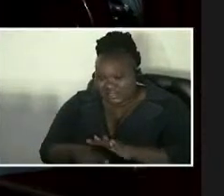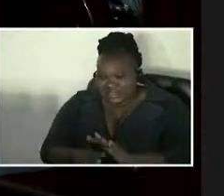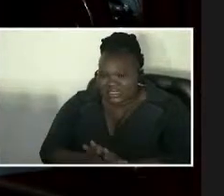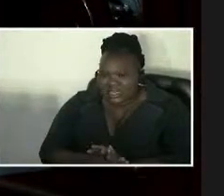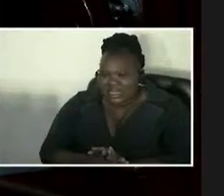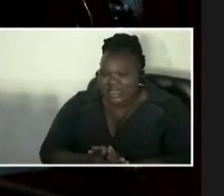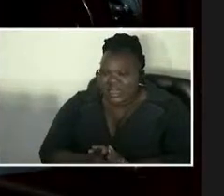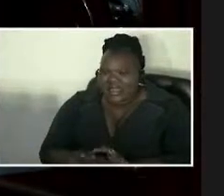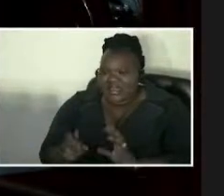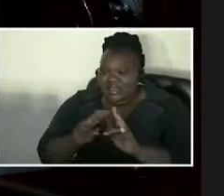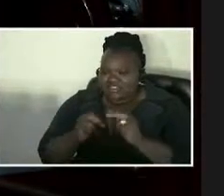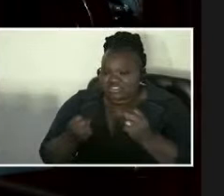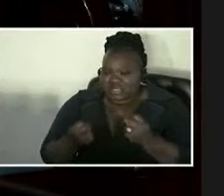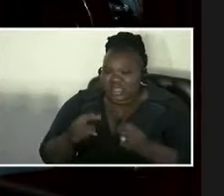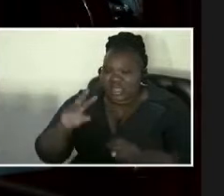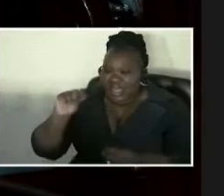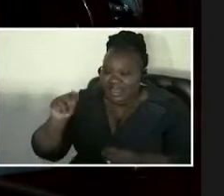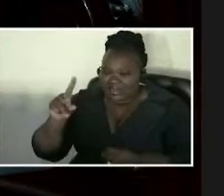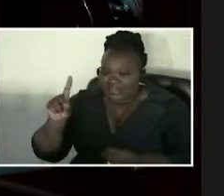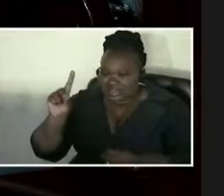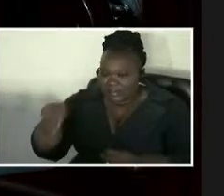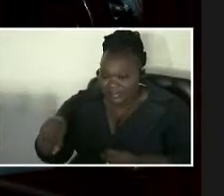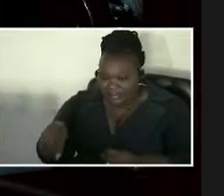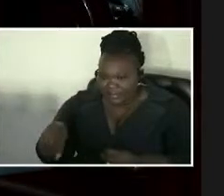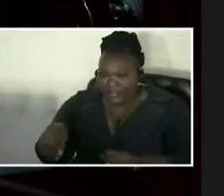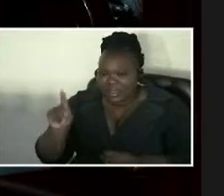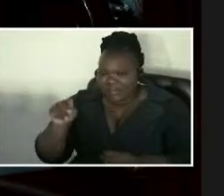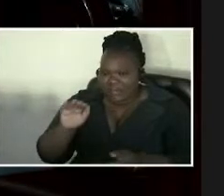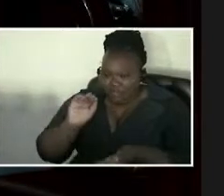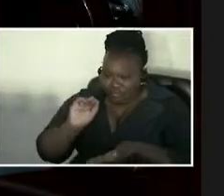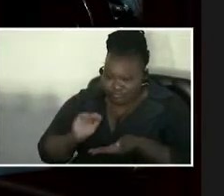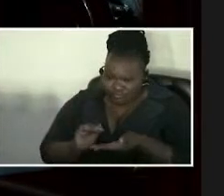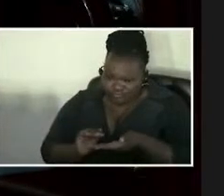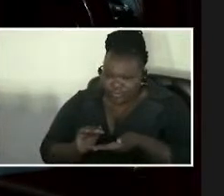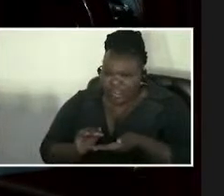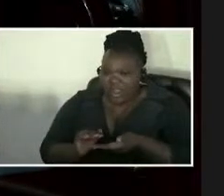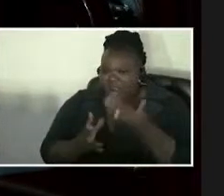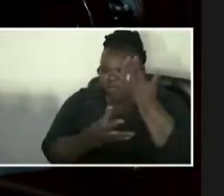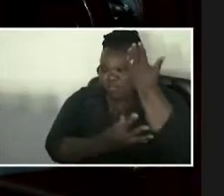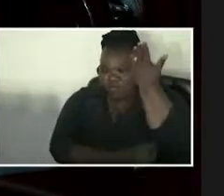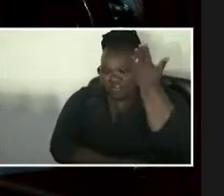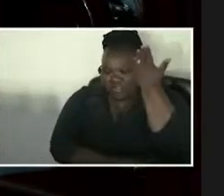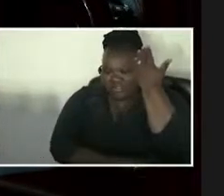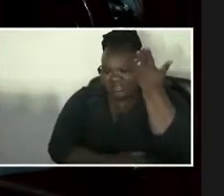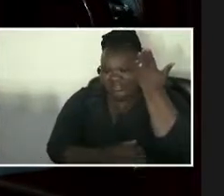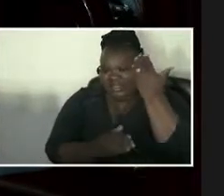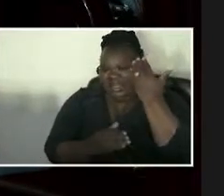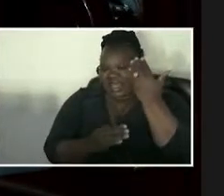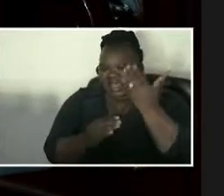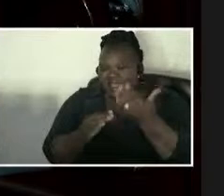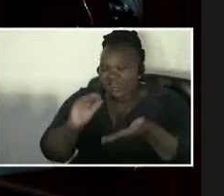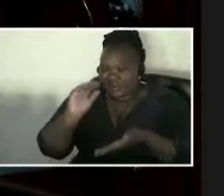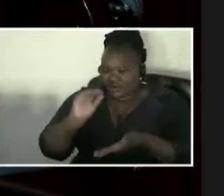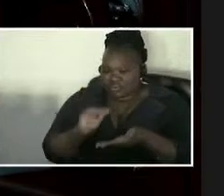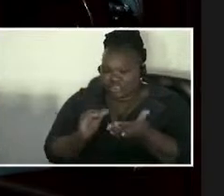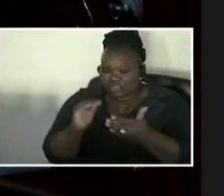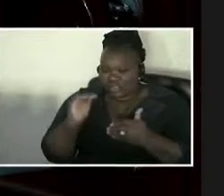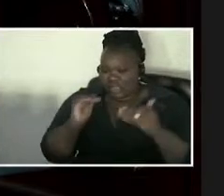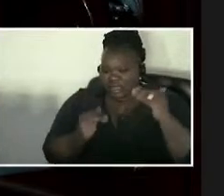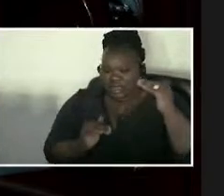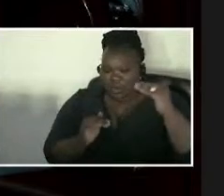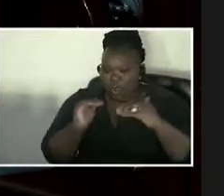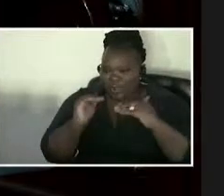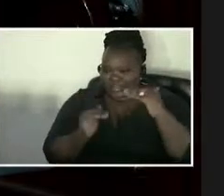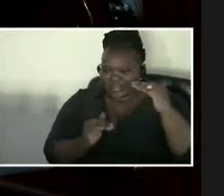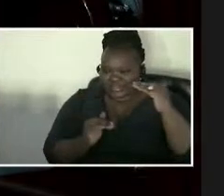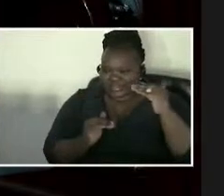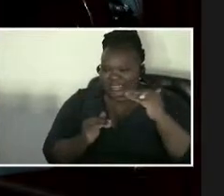the national development plan aims to eliminate poverty and reduce inequality by 2030 this